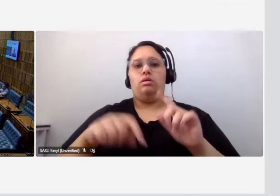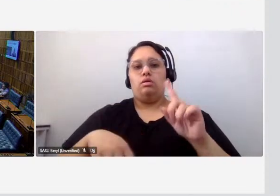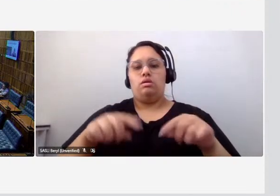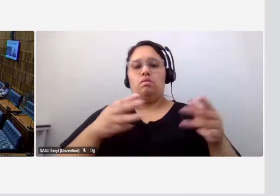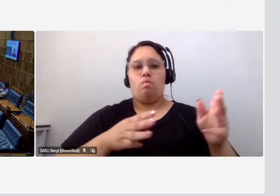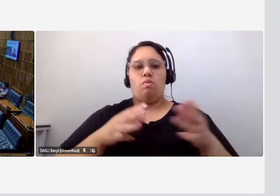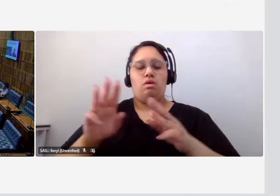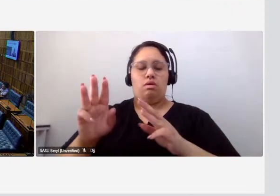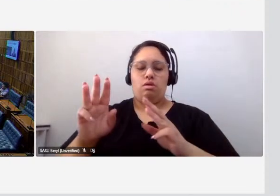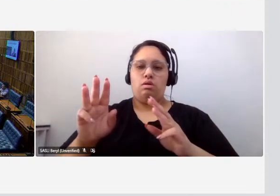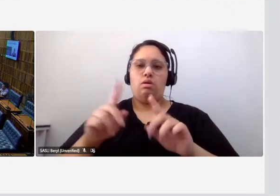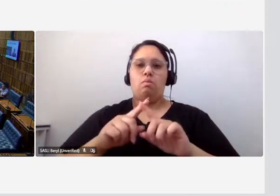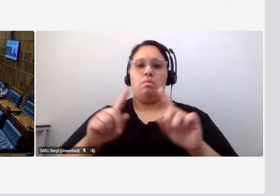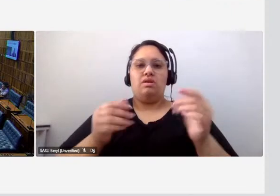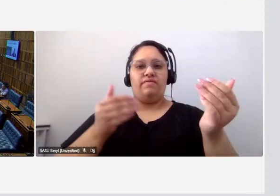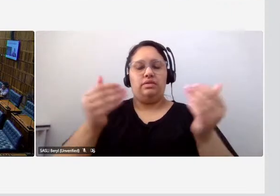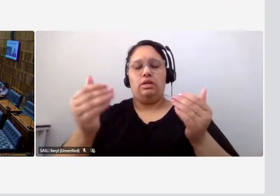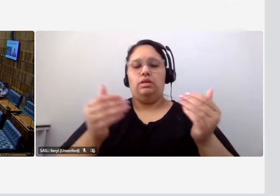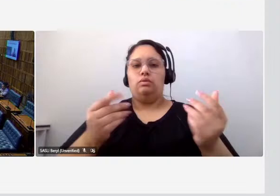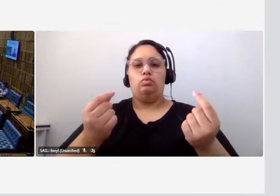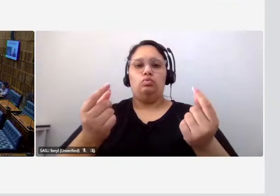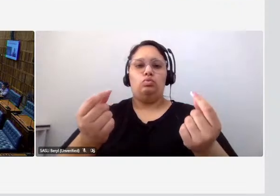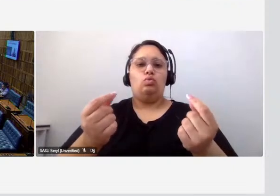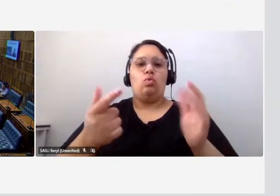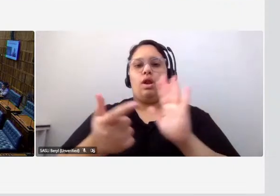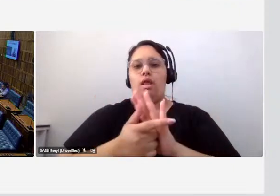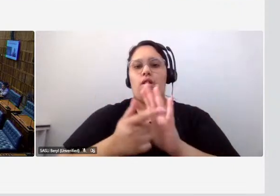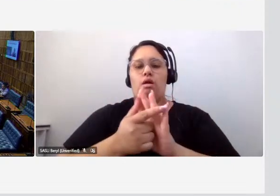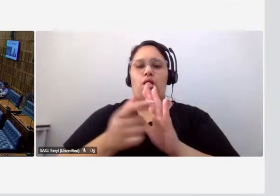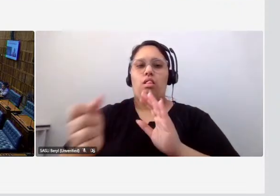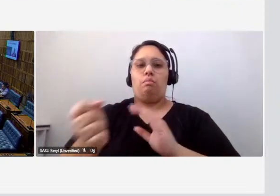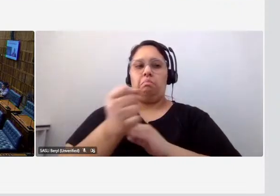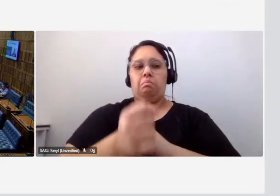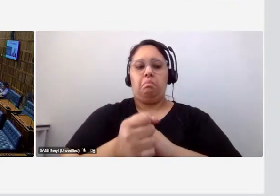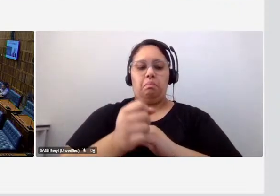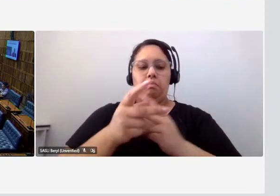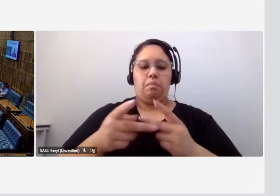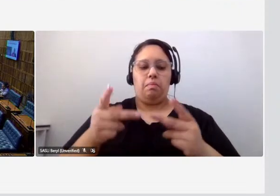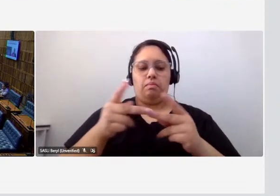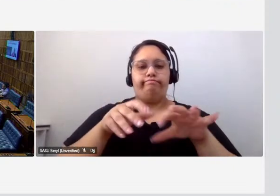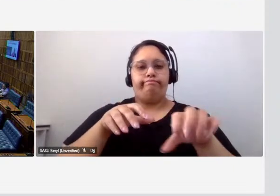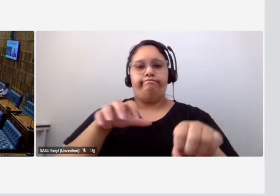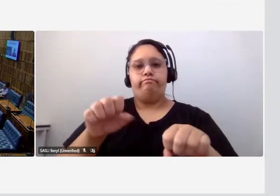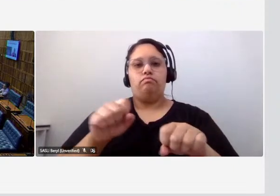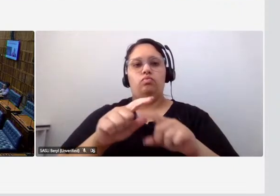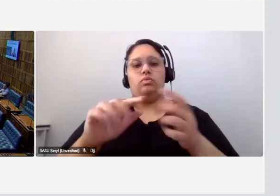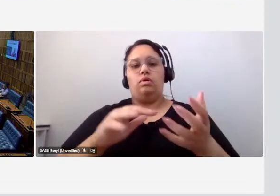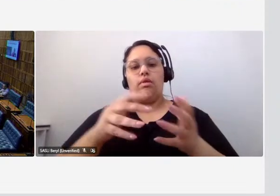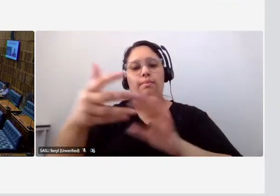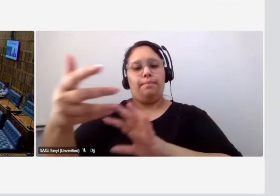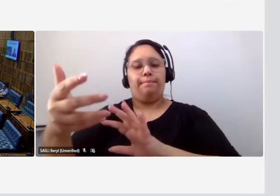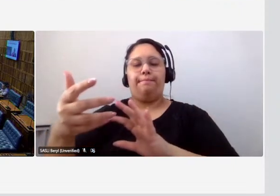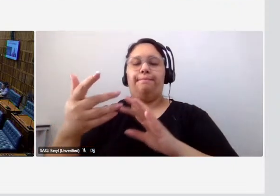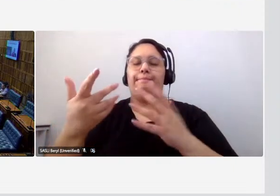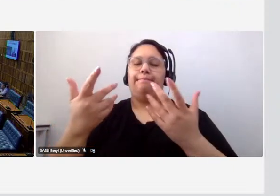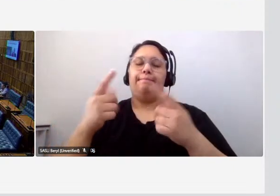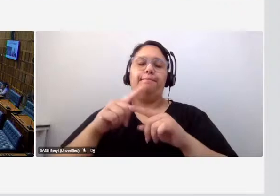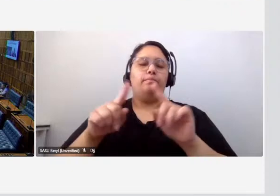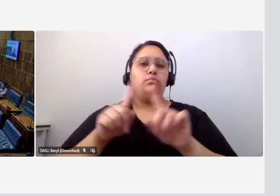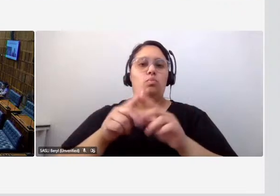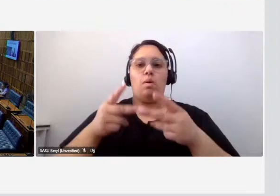They facilitate illegal occupations, destruction, and eventually the